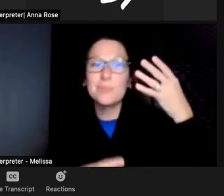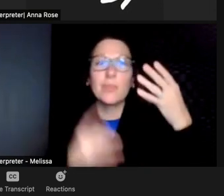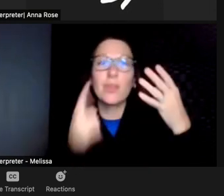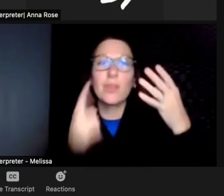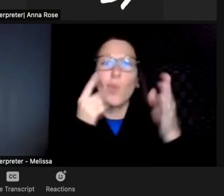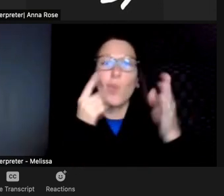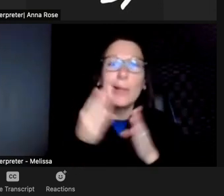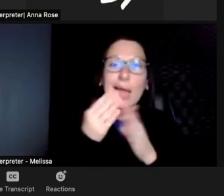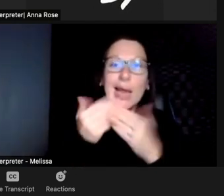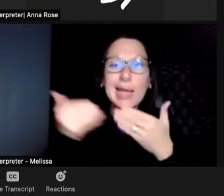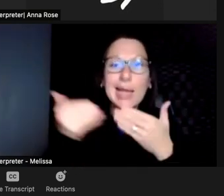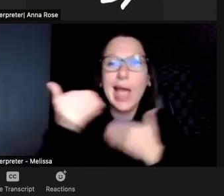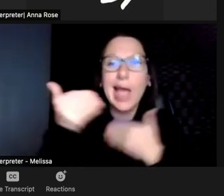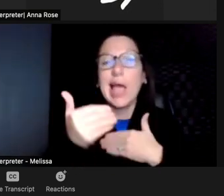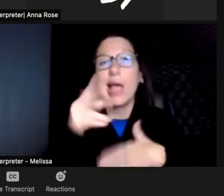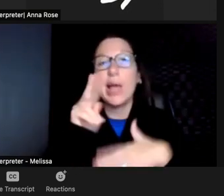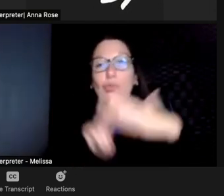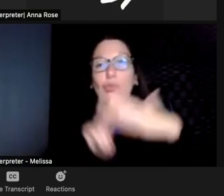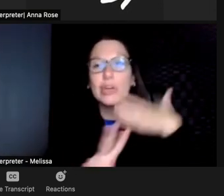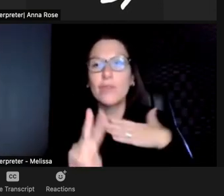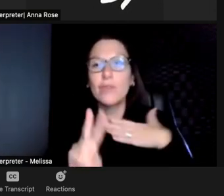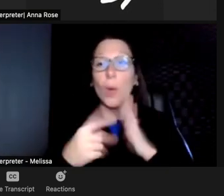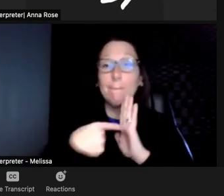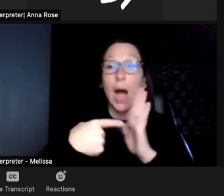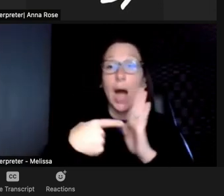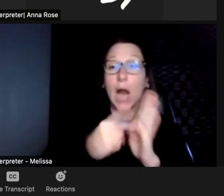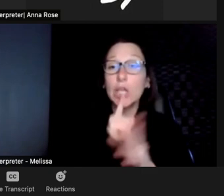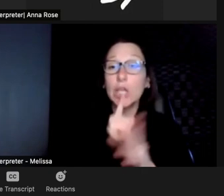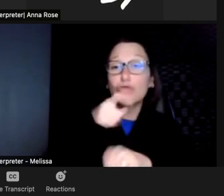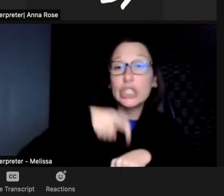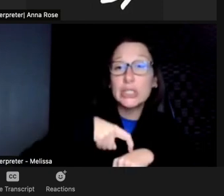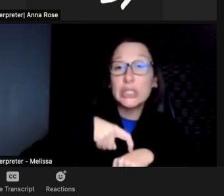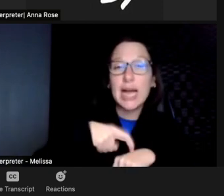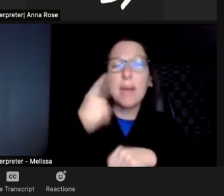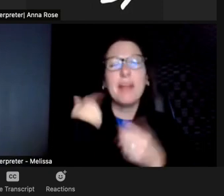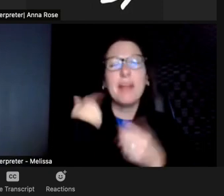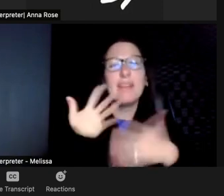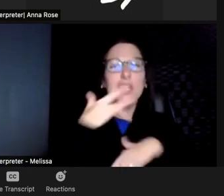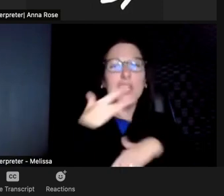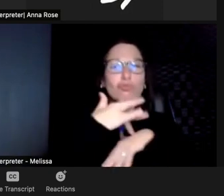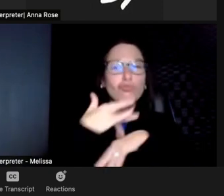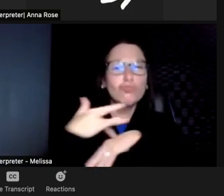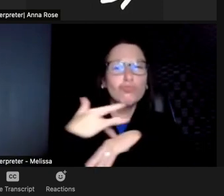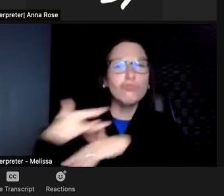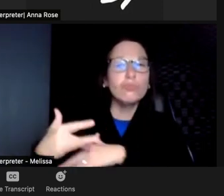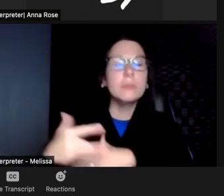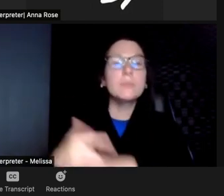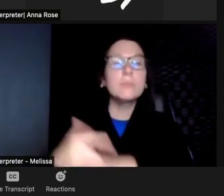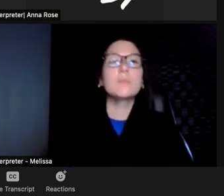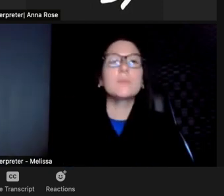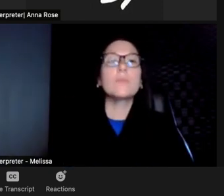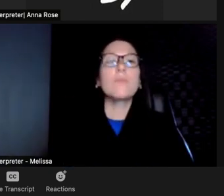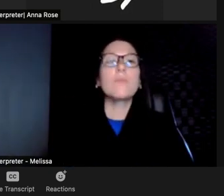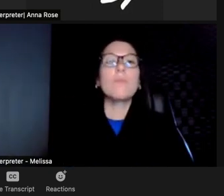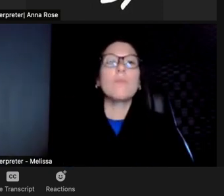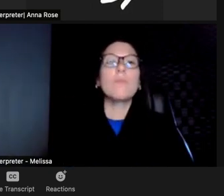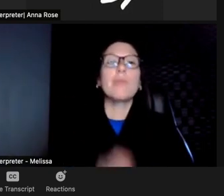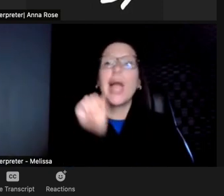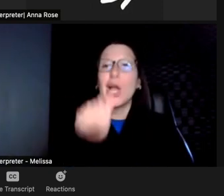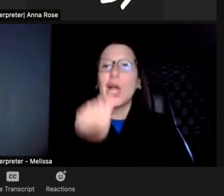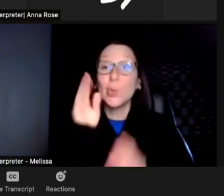ahead, previewing, modeling in real time. I mean, I think I've kind of talked about it already. And then, you can even